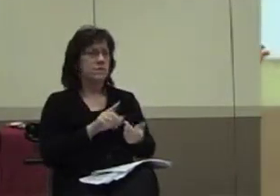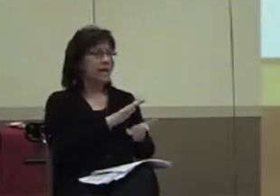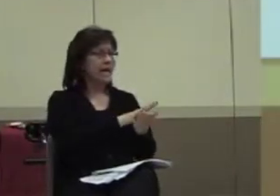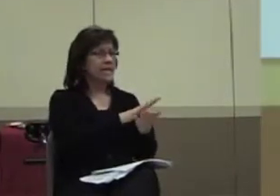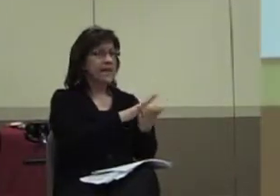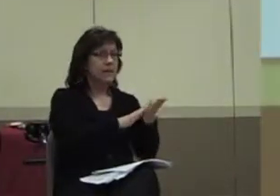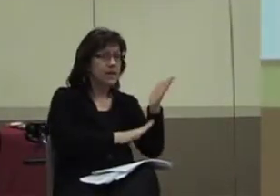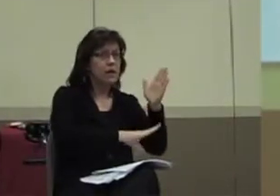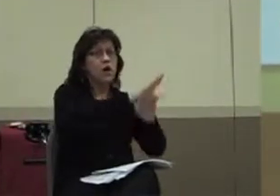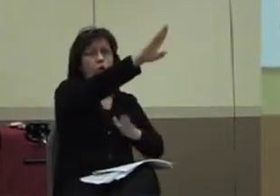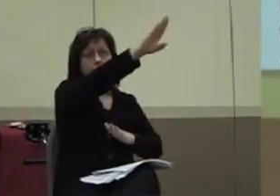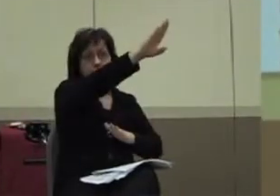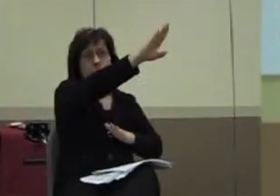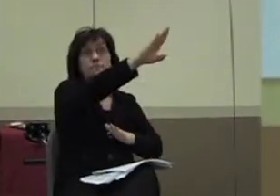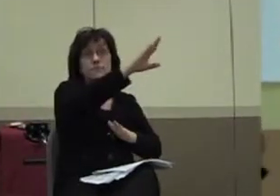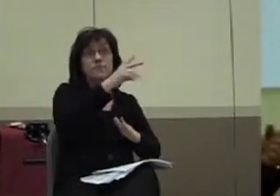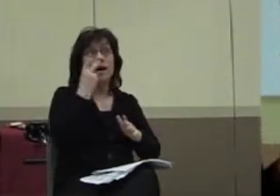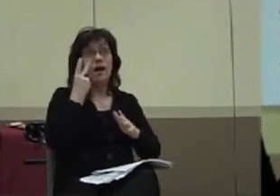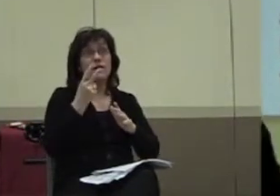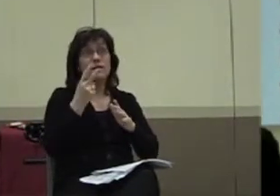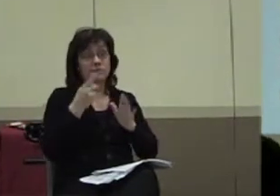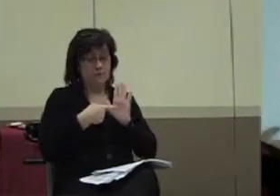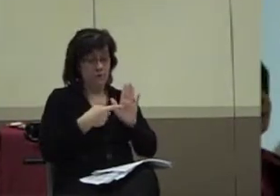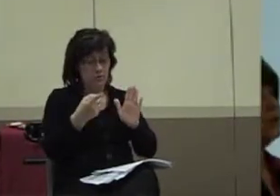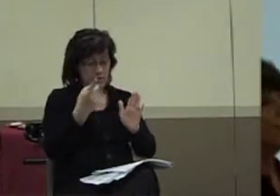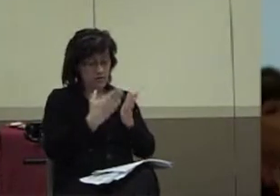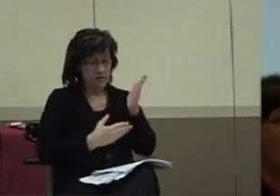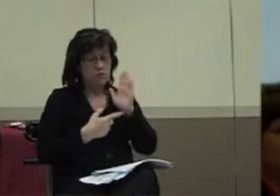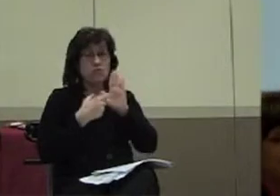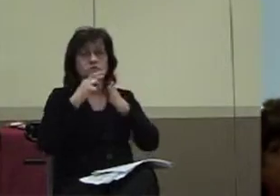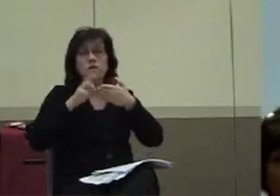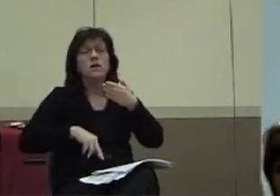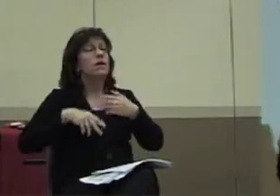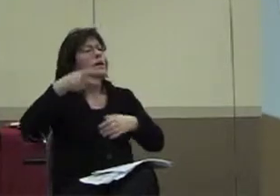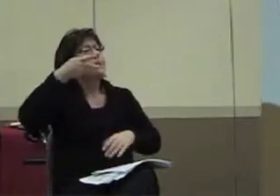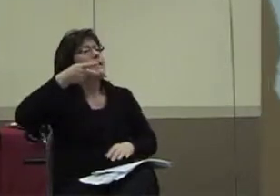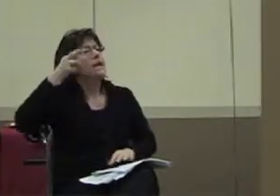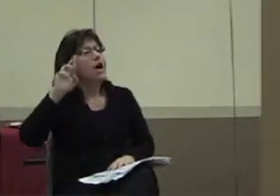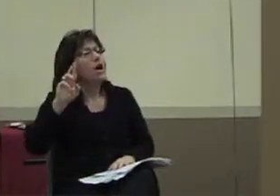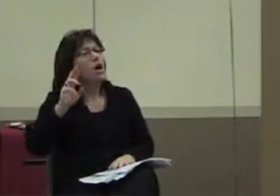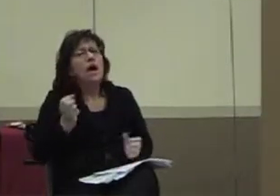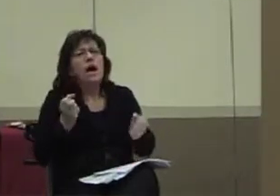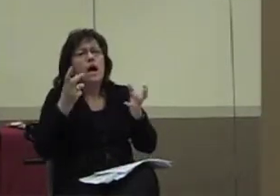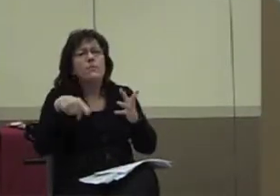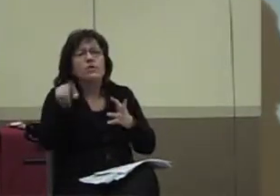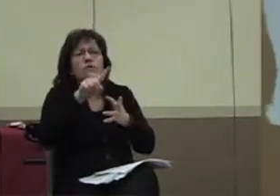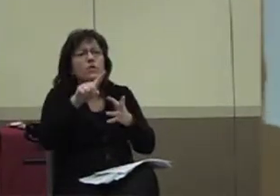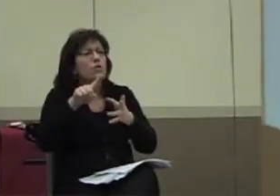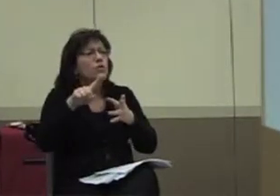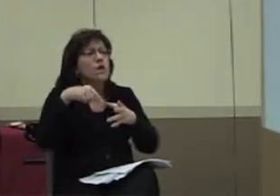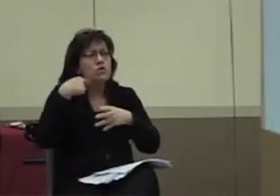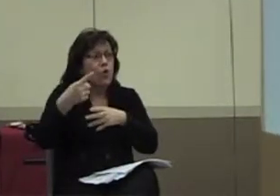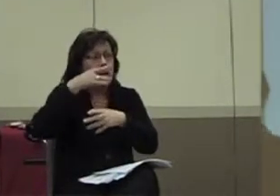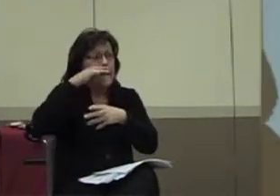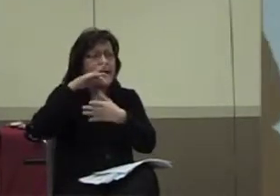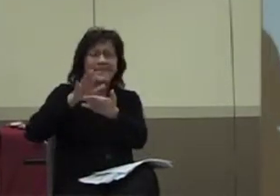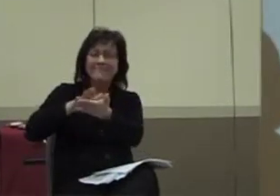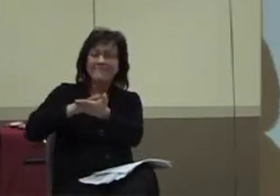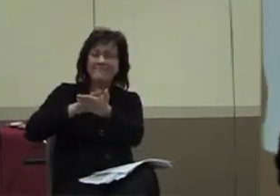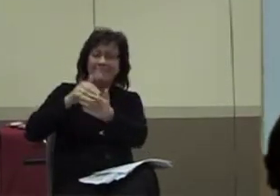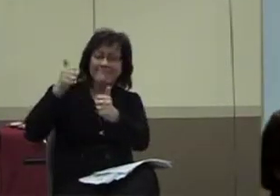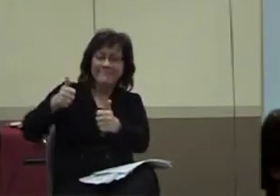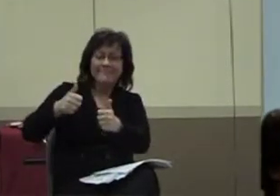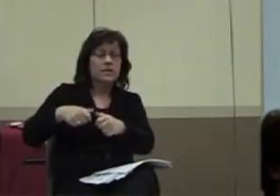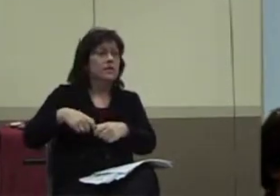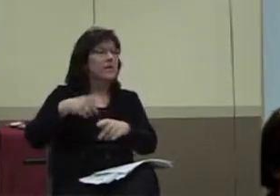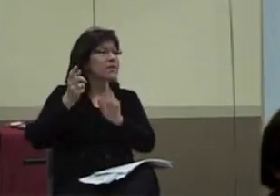some real results. So public relations. How many of you have given a compliment to a kid, and the minute you gave the kid a